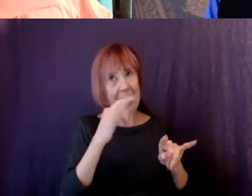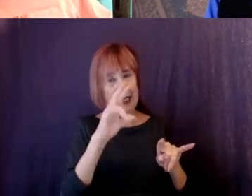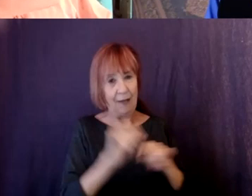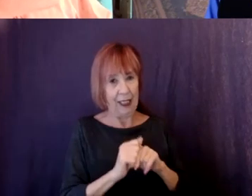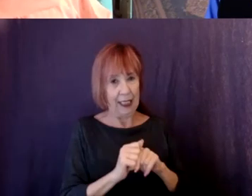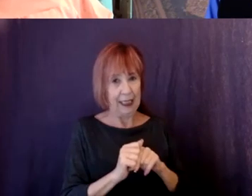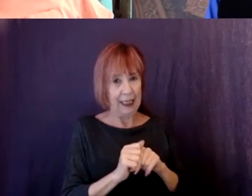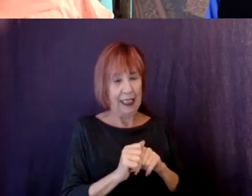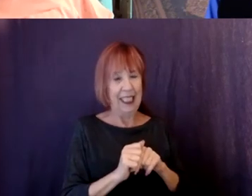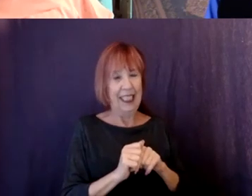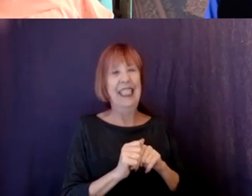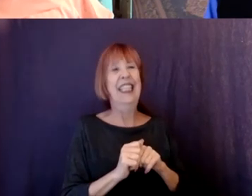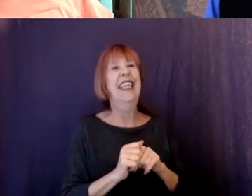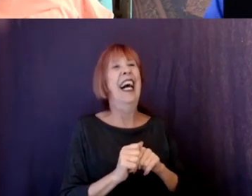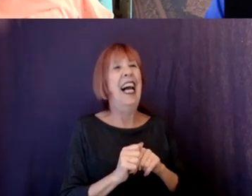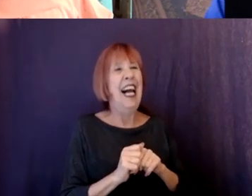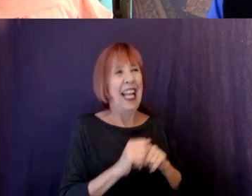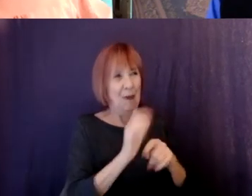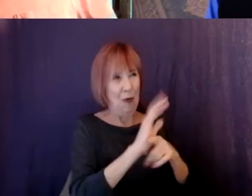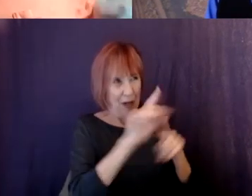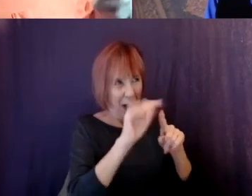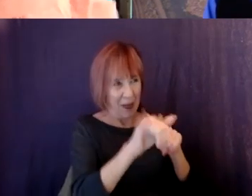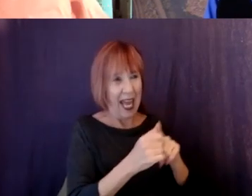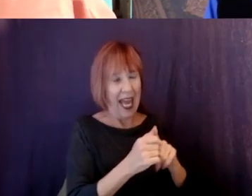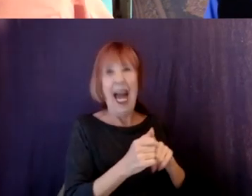your crab documentary's on again, and, you know.